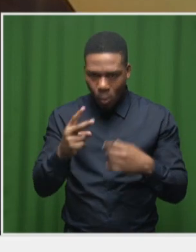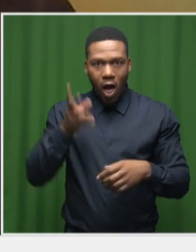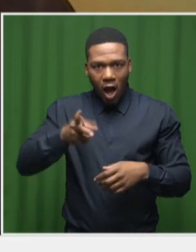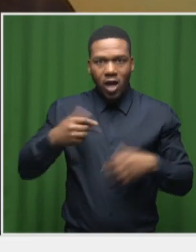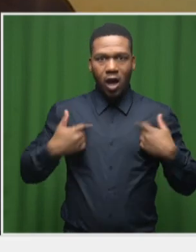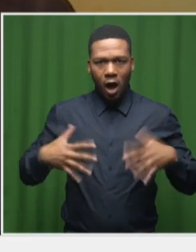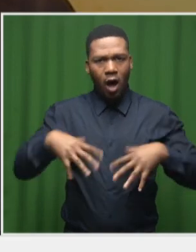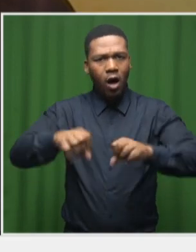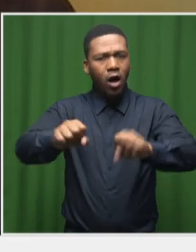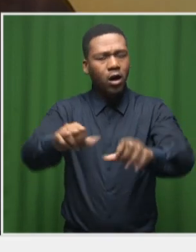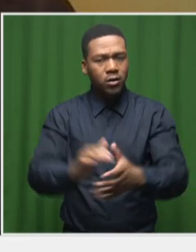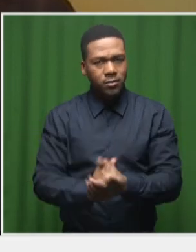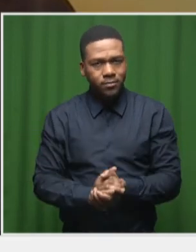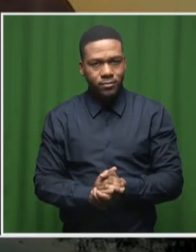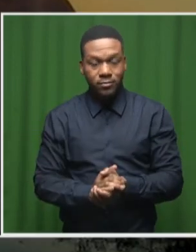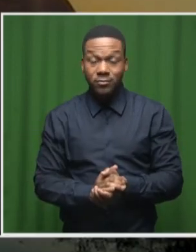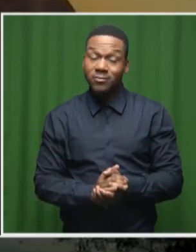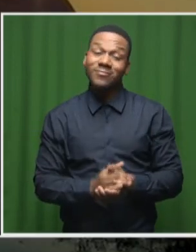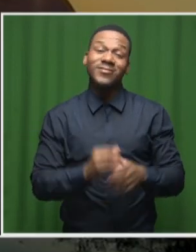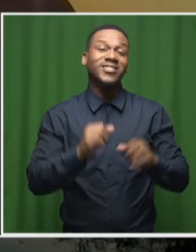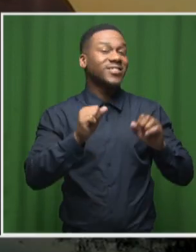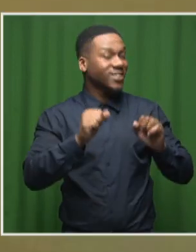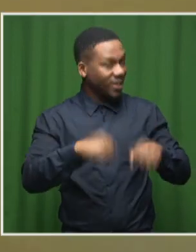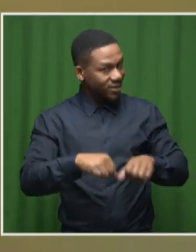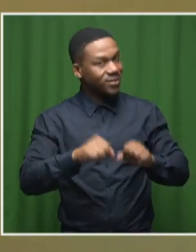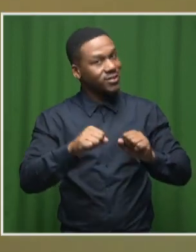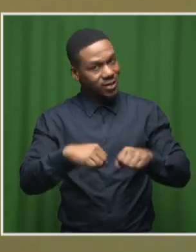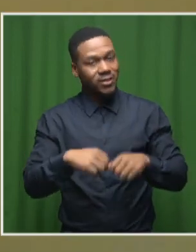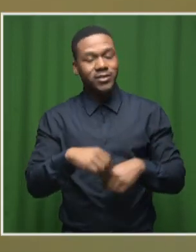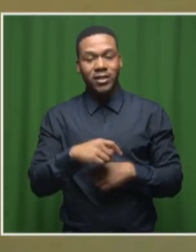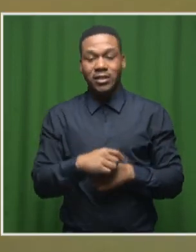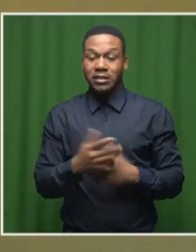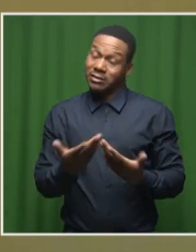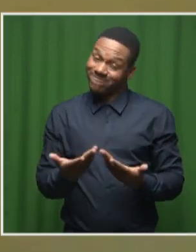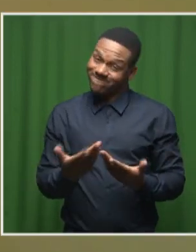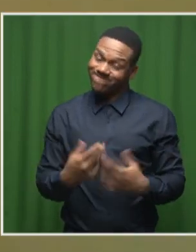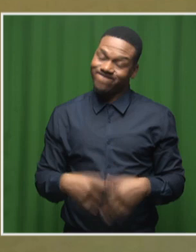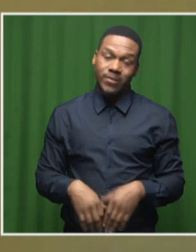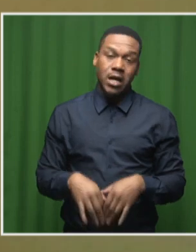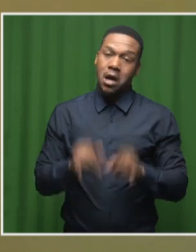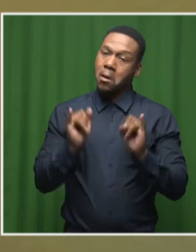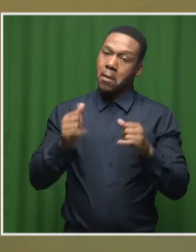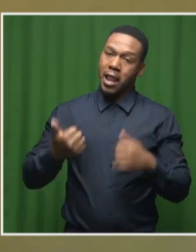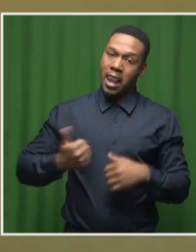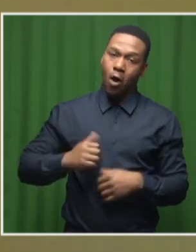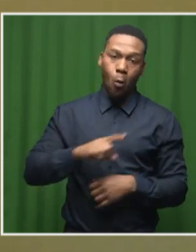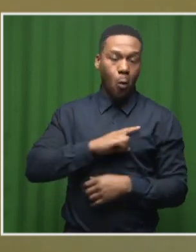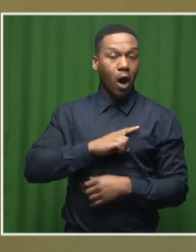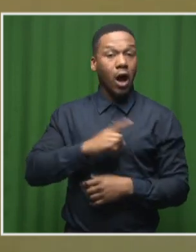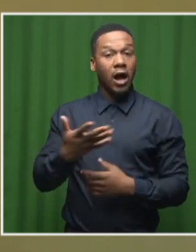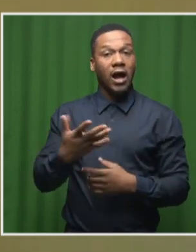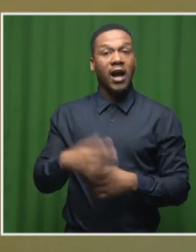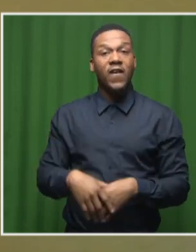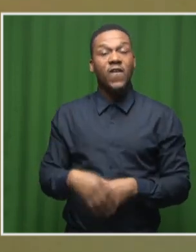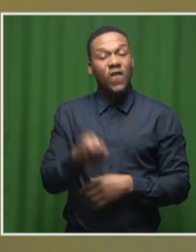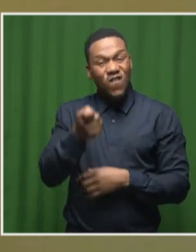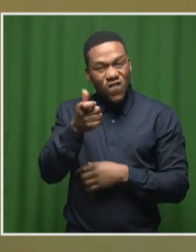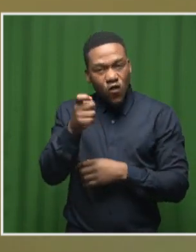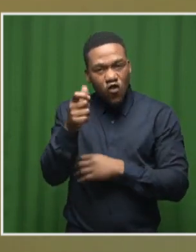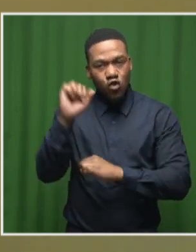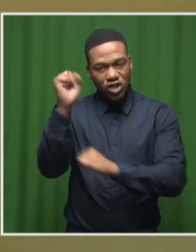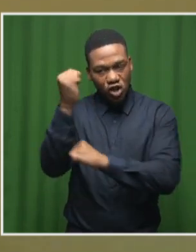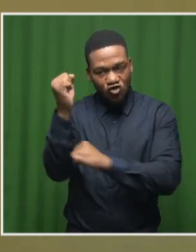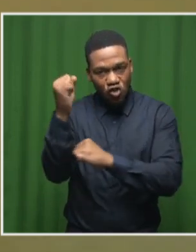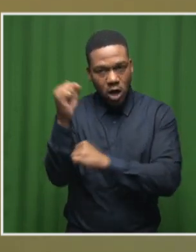Yeah, unfortunately, we had some few generating units that were supposed to come back from yesterday, and